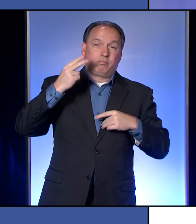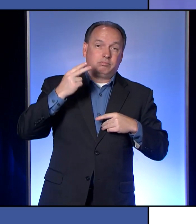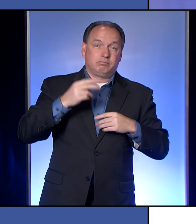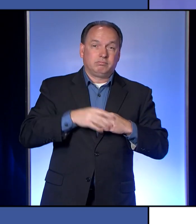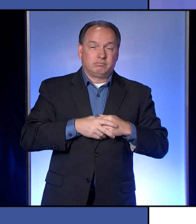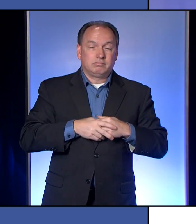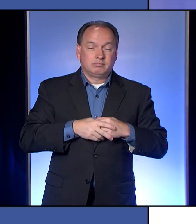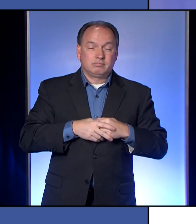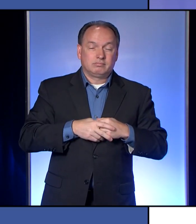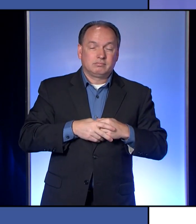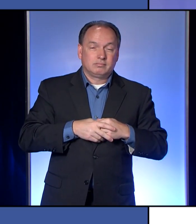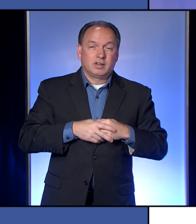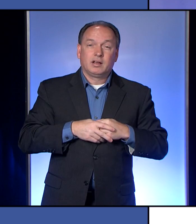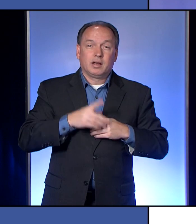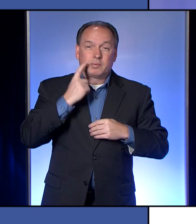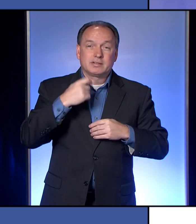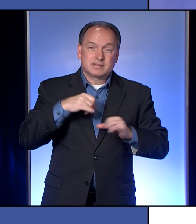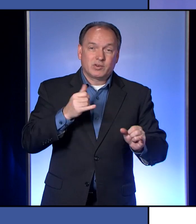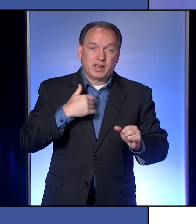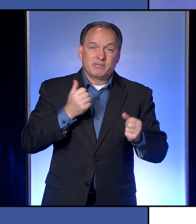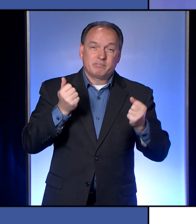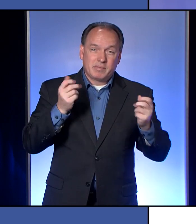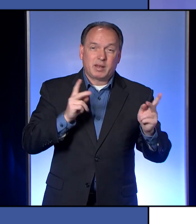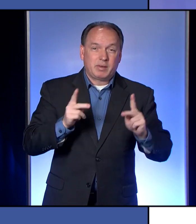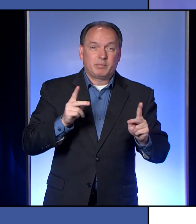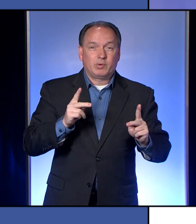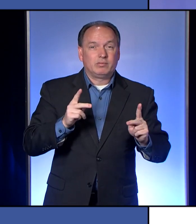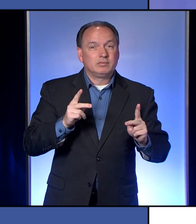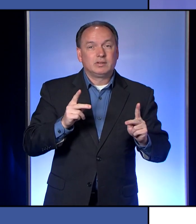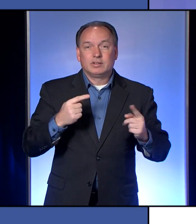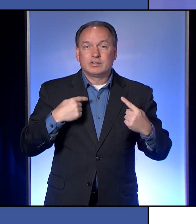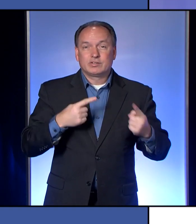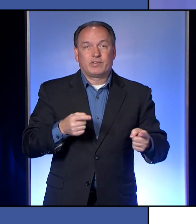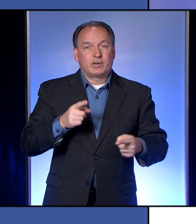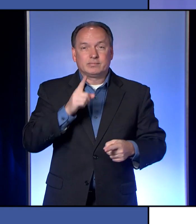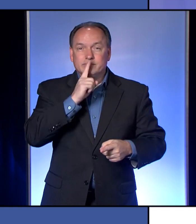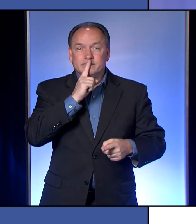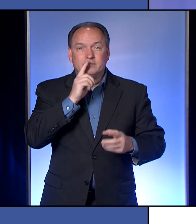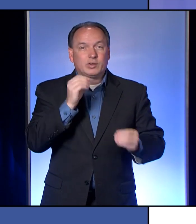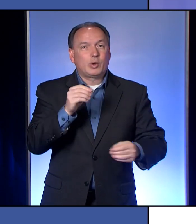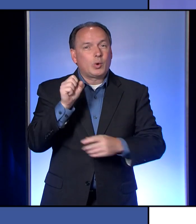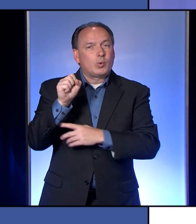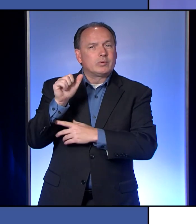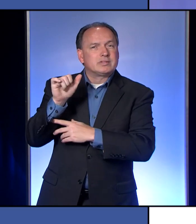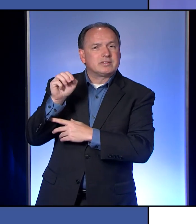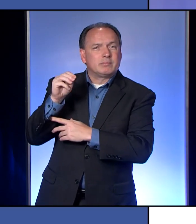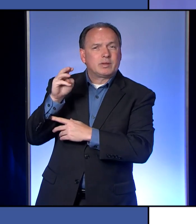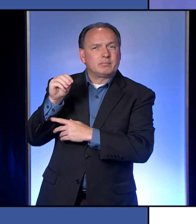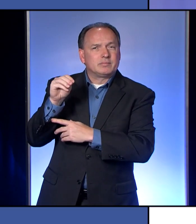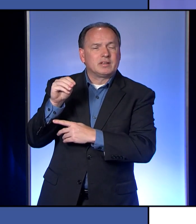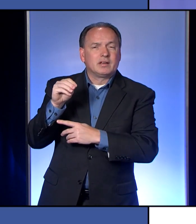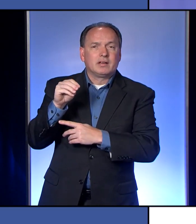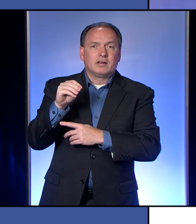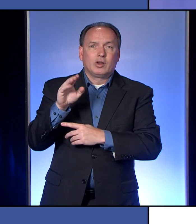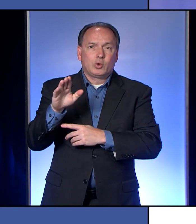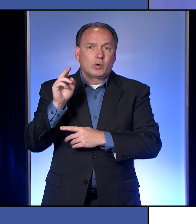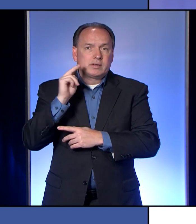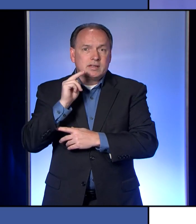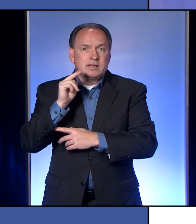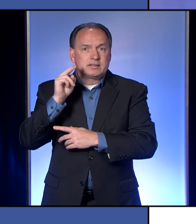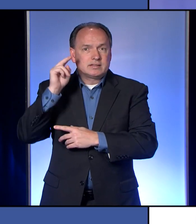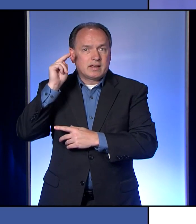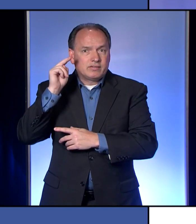COVID-19 is going to be greater, because we still have so many people who have no symptoms, and you don't know, is that your niece, your nephew, your brother,